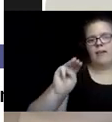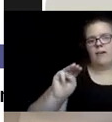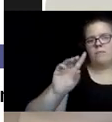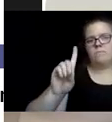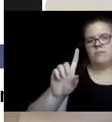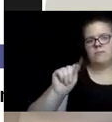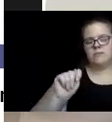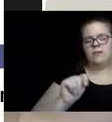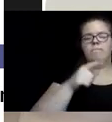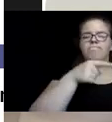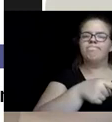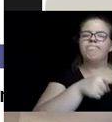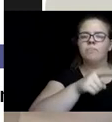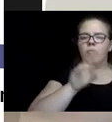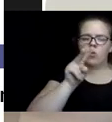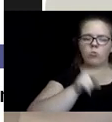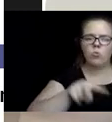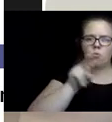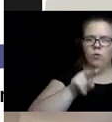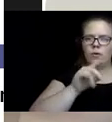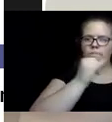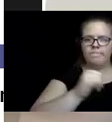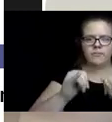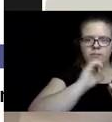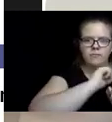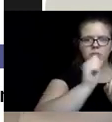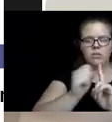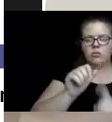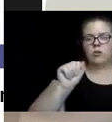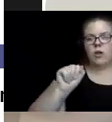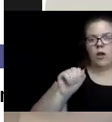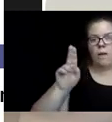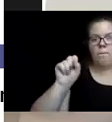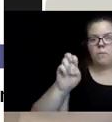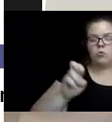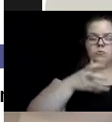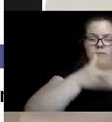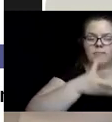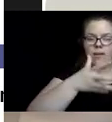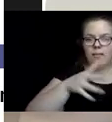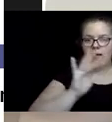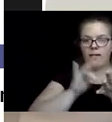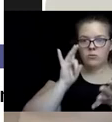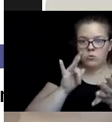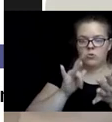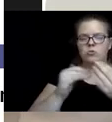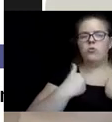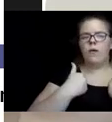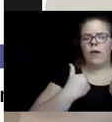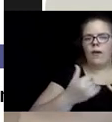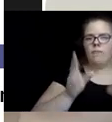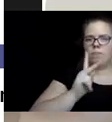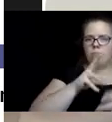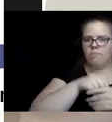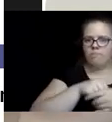look at individual cases of abuse, neglect, and exploitation. We have standard people on our